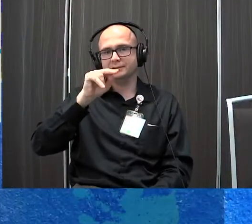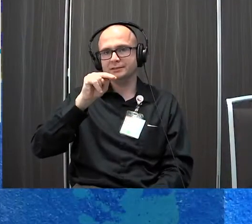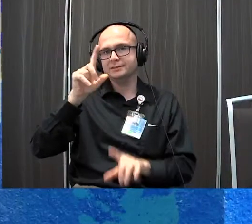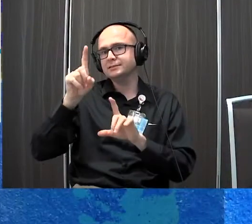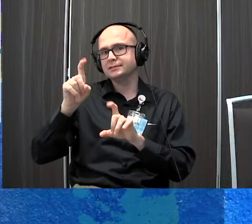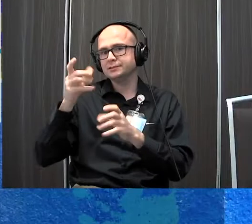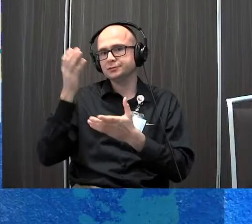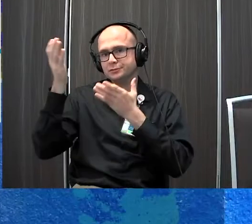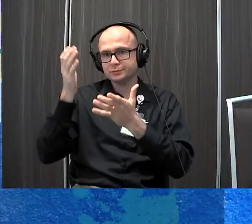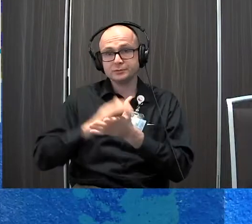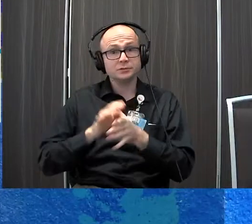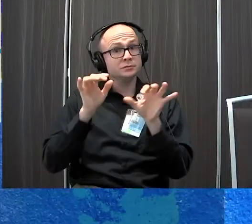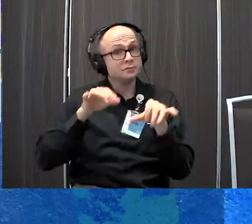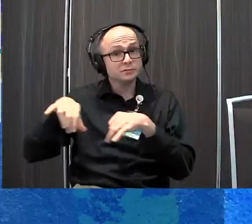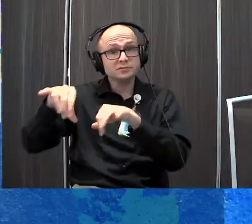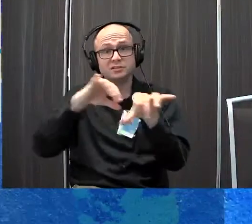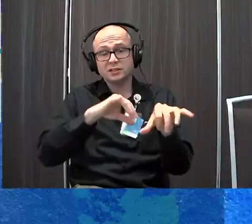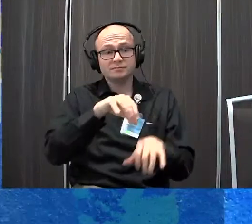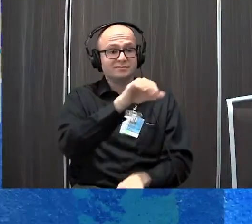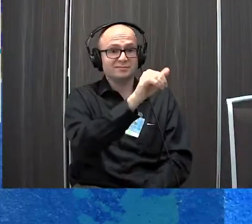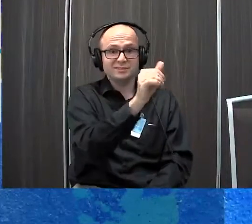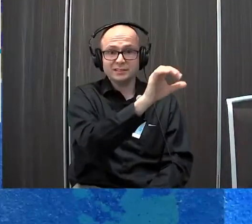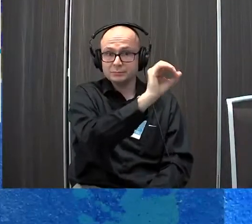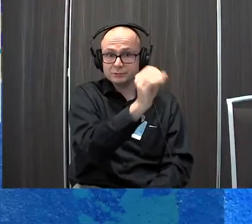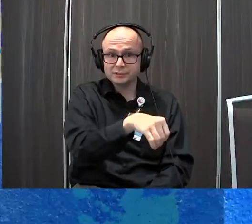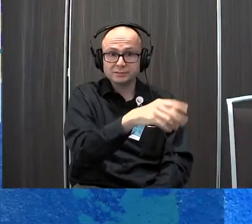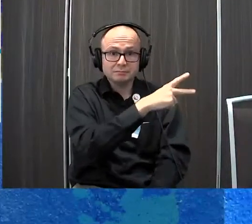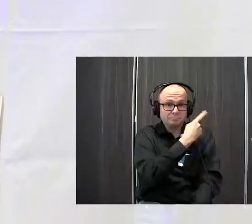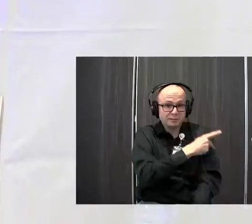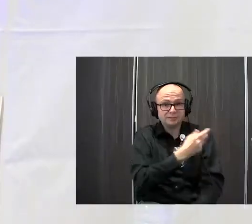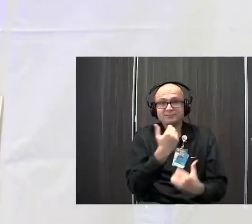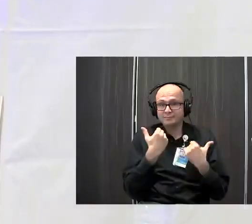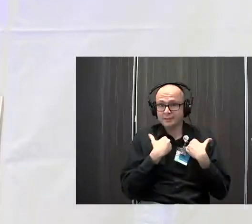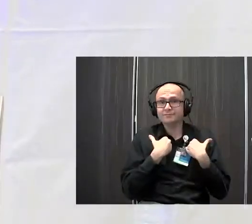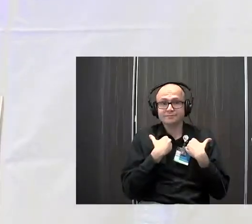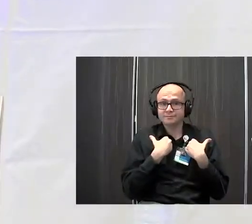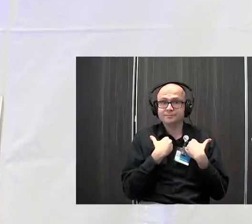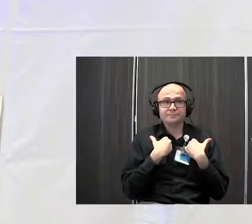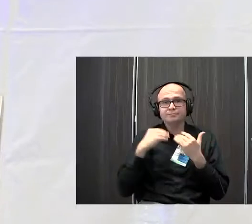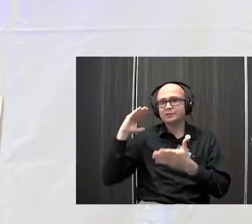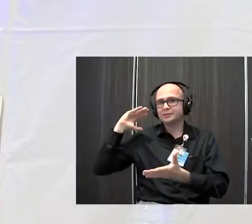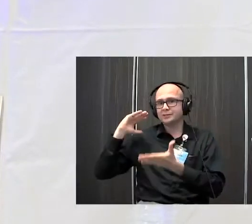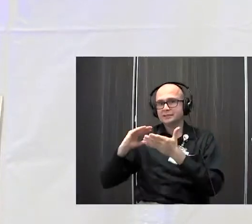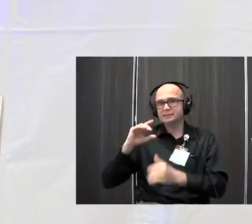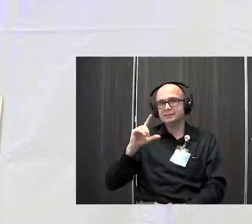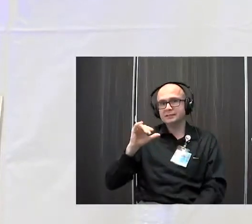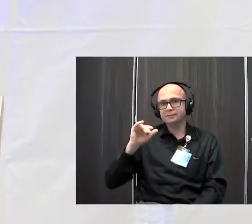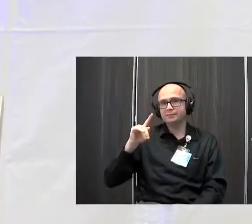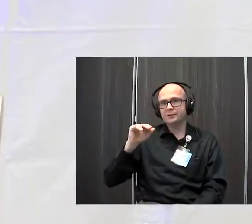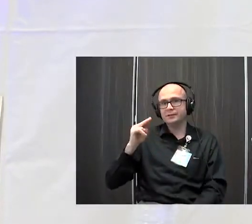service. So that actually is super common. 10% of all patients in our community have penicillin allergy, whereas far less have lymphopenia or